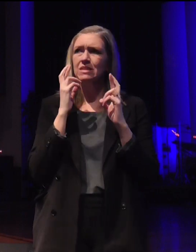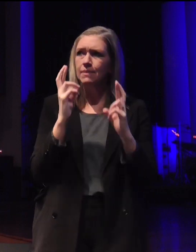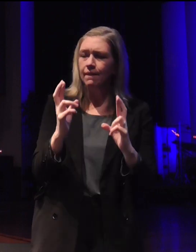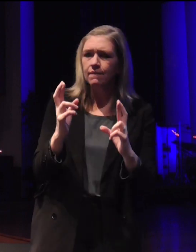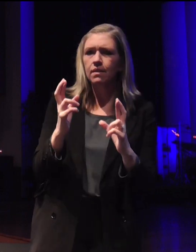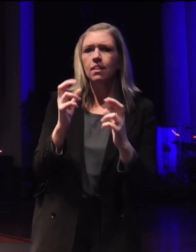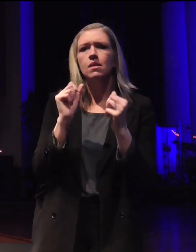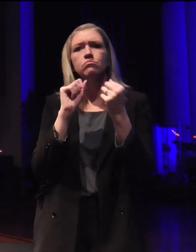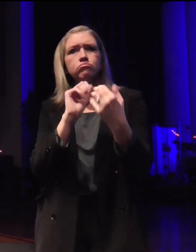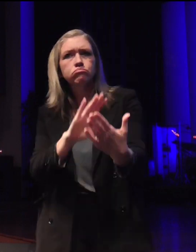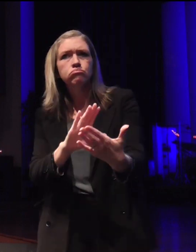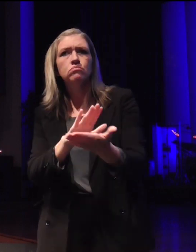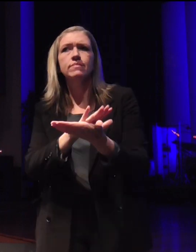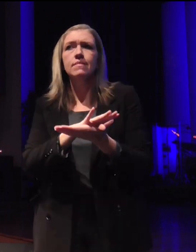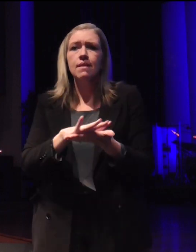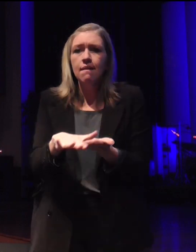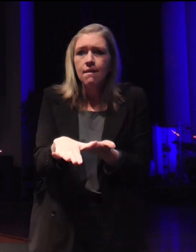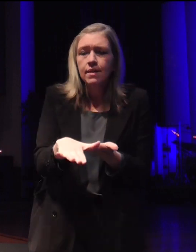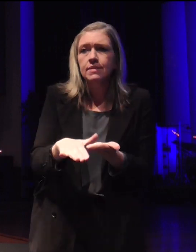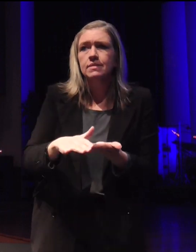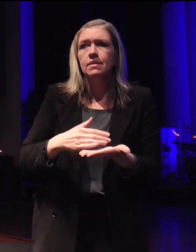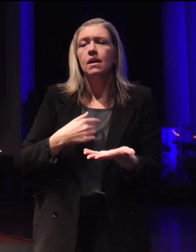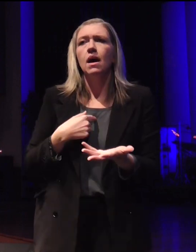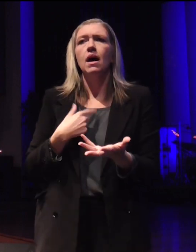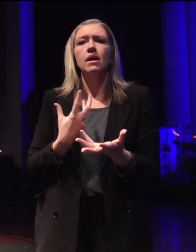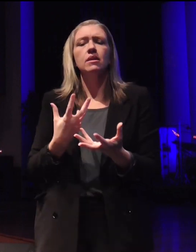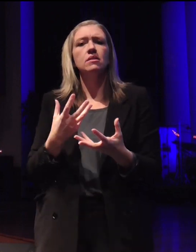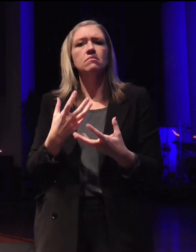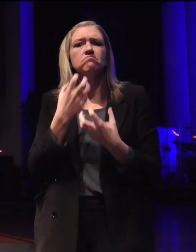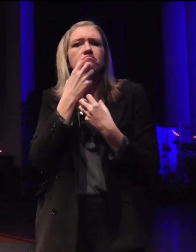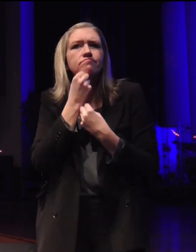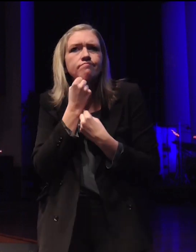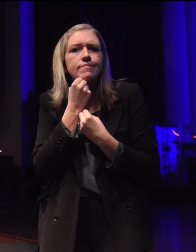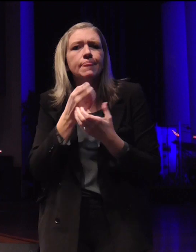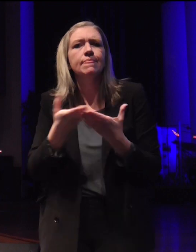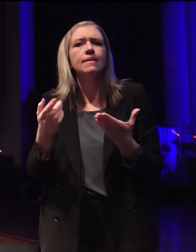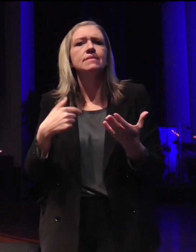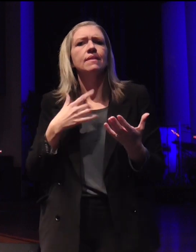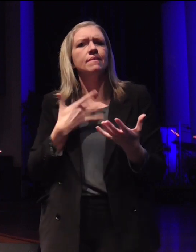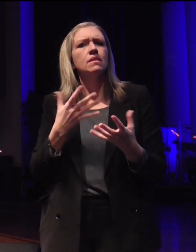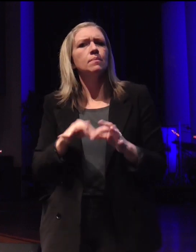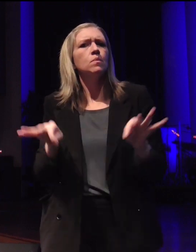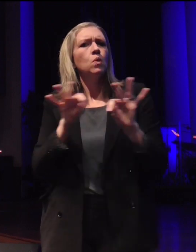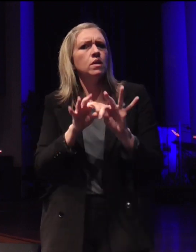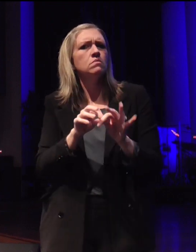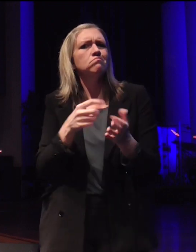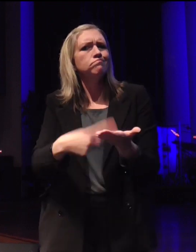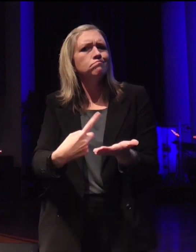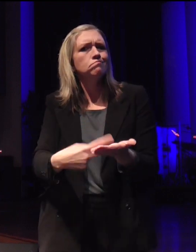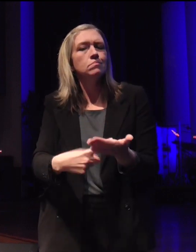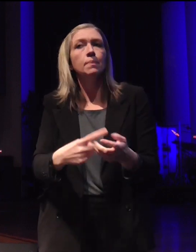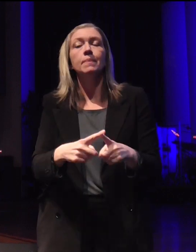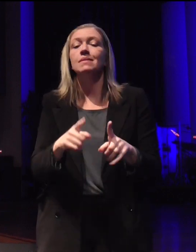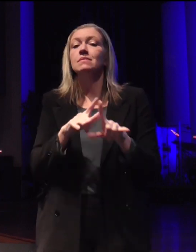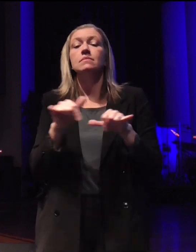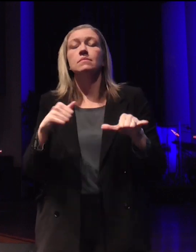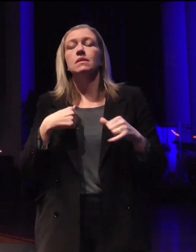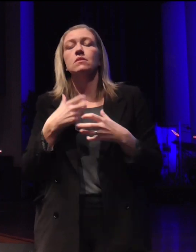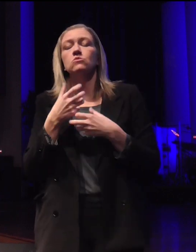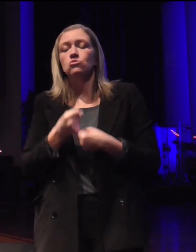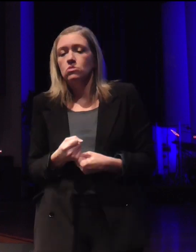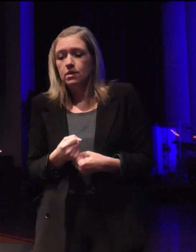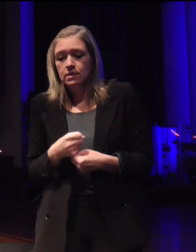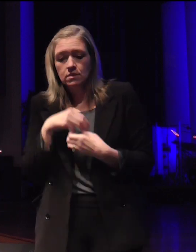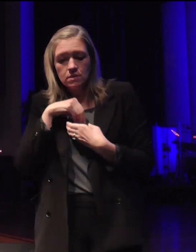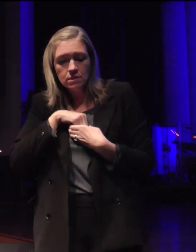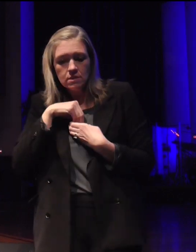and kind and take stands for things that are important, all the while trusting that something in me